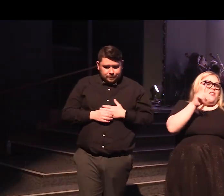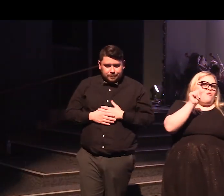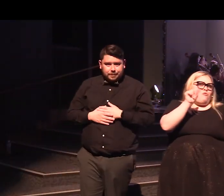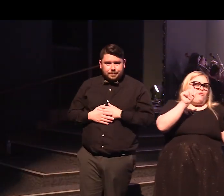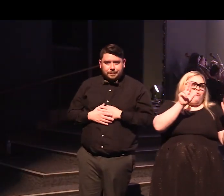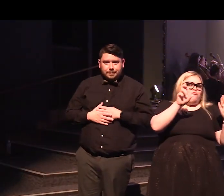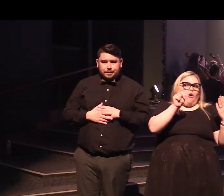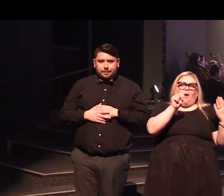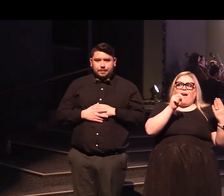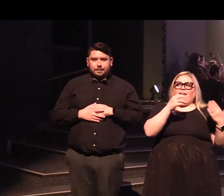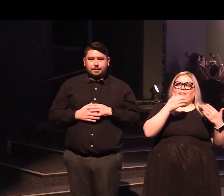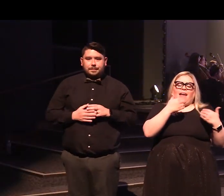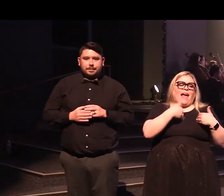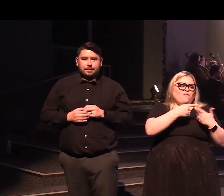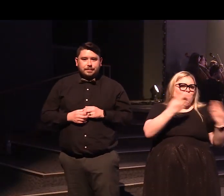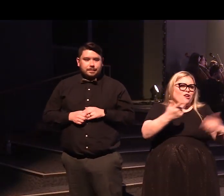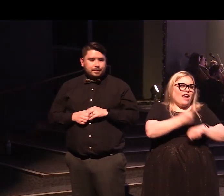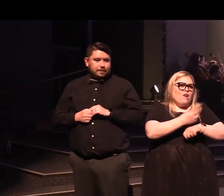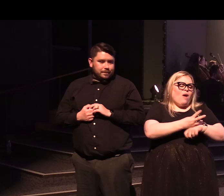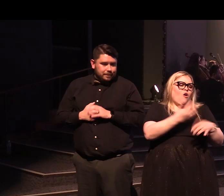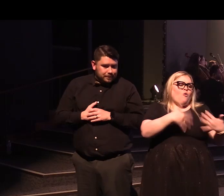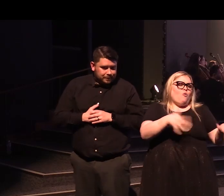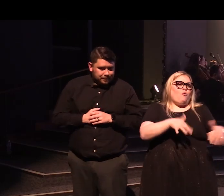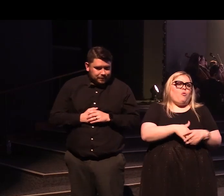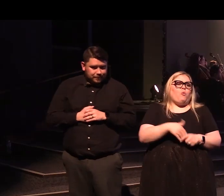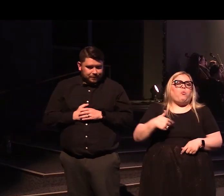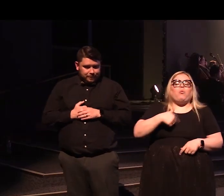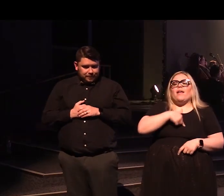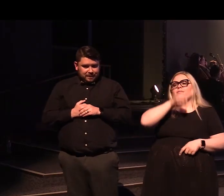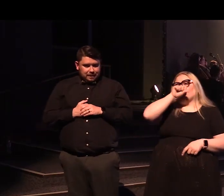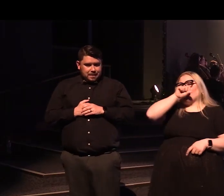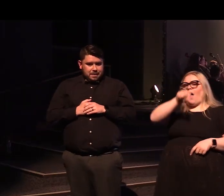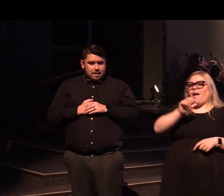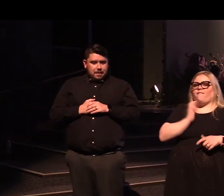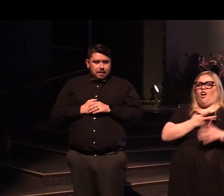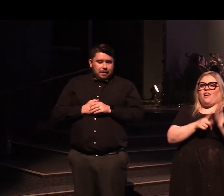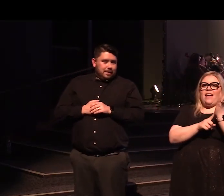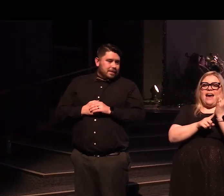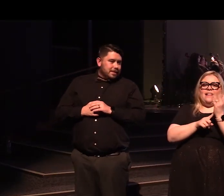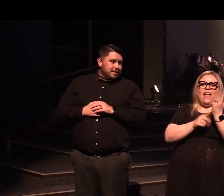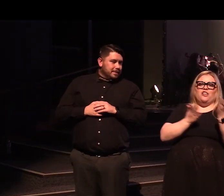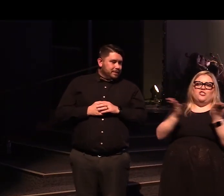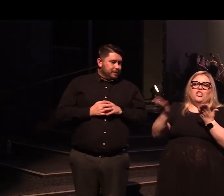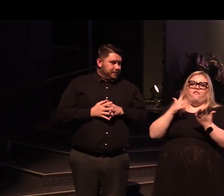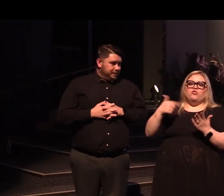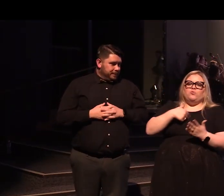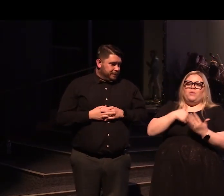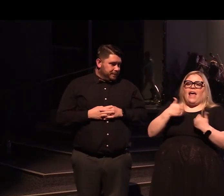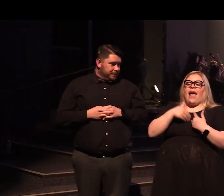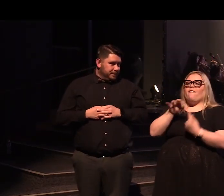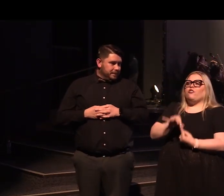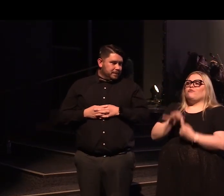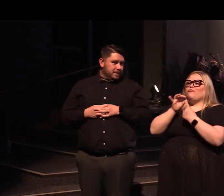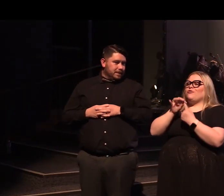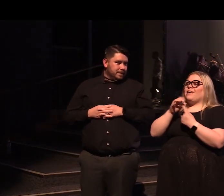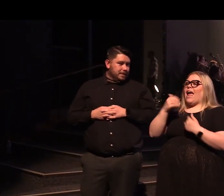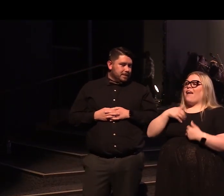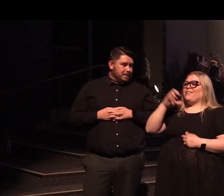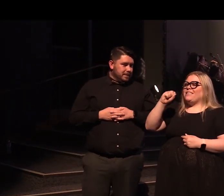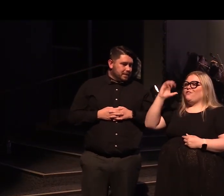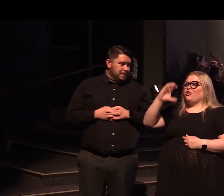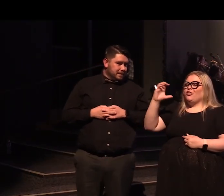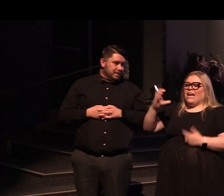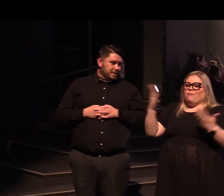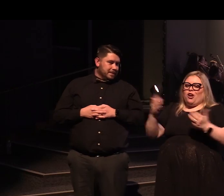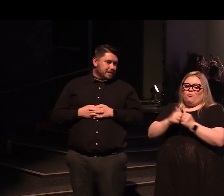So great having you here at Gateway. We always love the Candlelight services, and we have a treat this year in having Steven Curtis Chapman